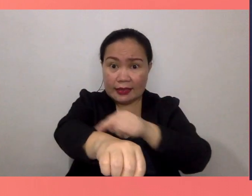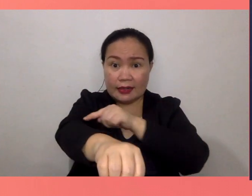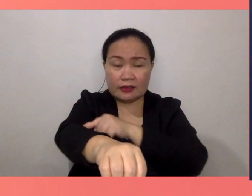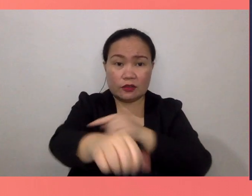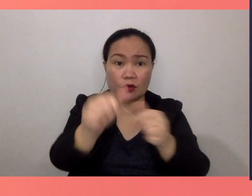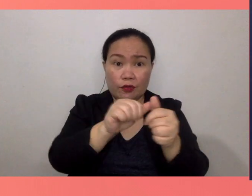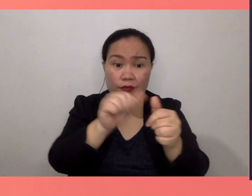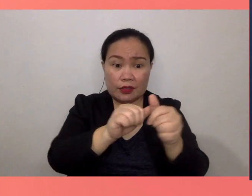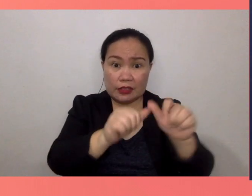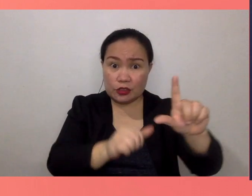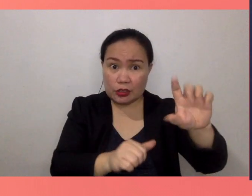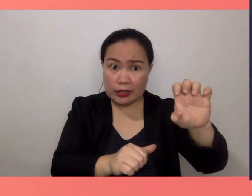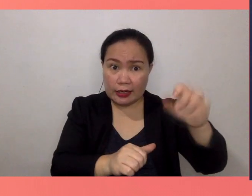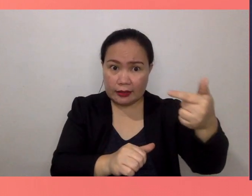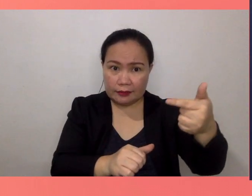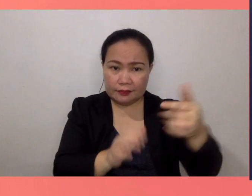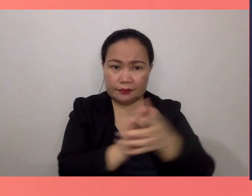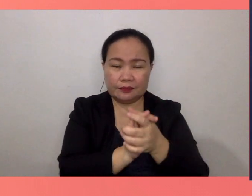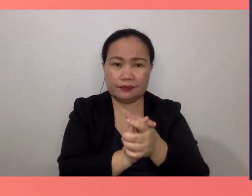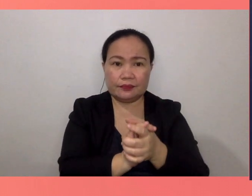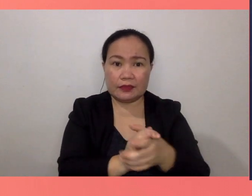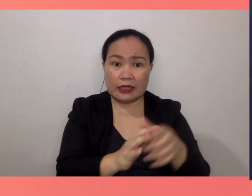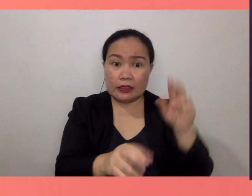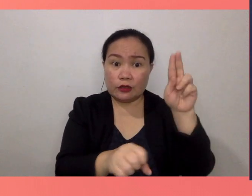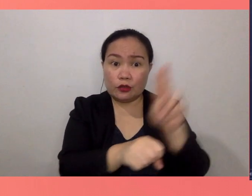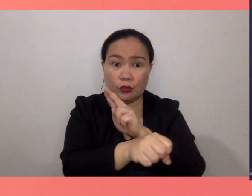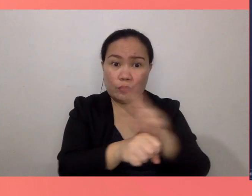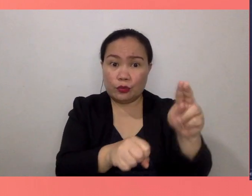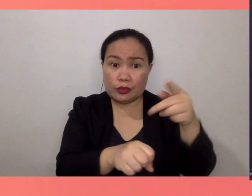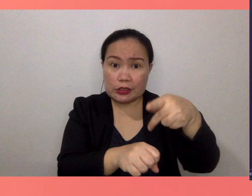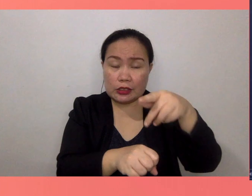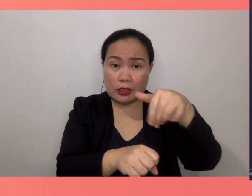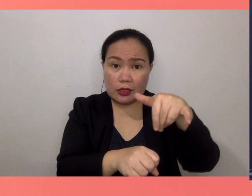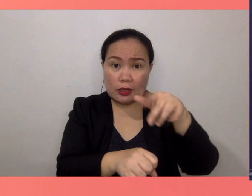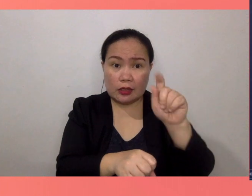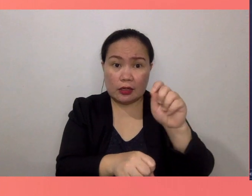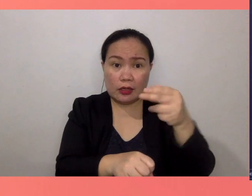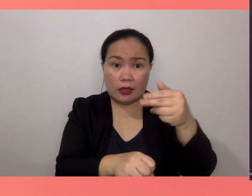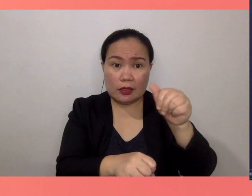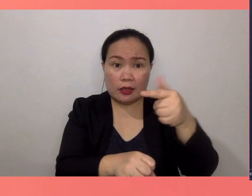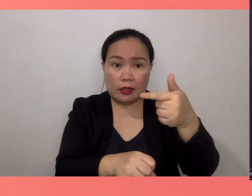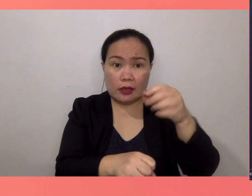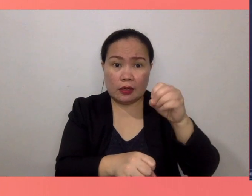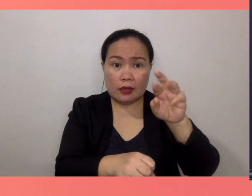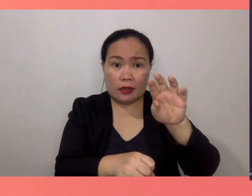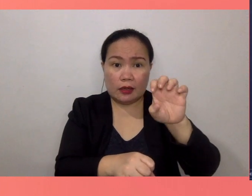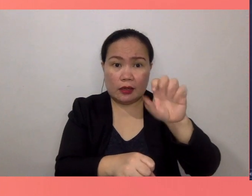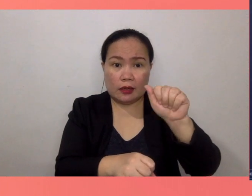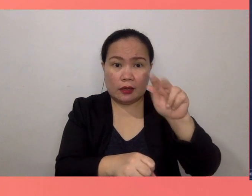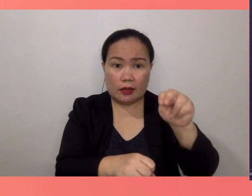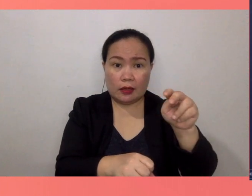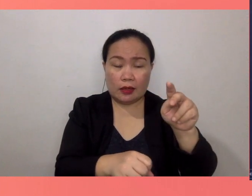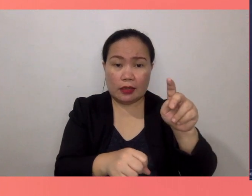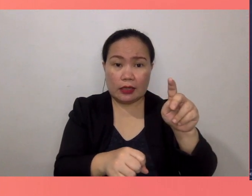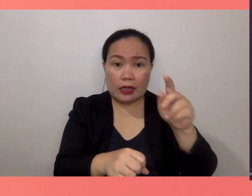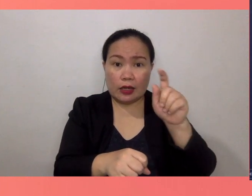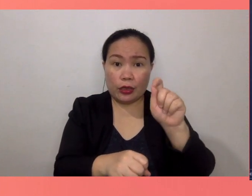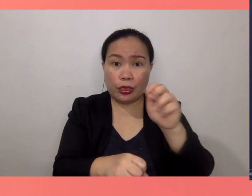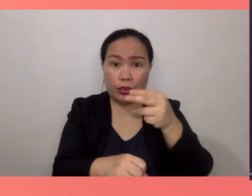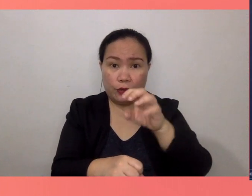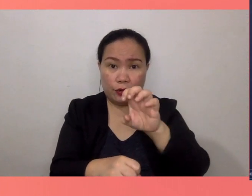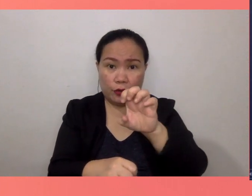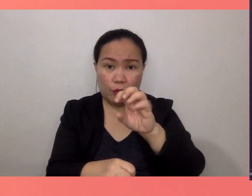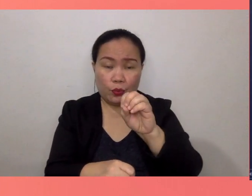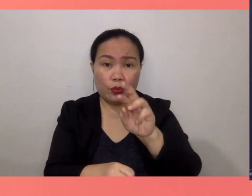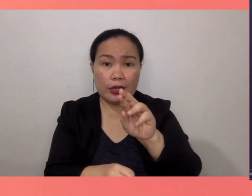isa-substitute lang natin yung value nung dalawang legs saka yung hypotenuse natin. So, a squared plus